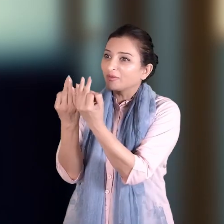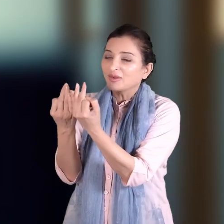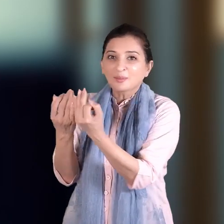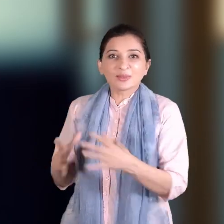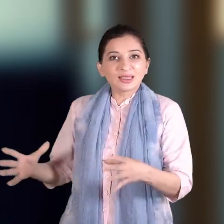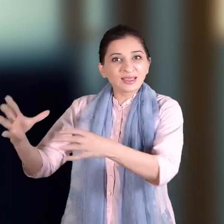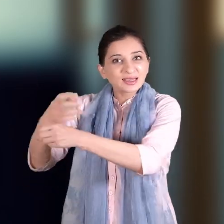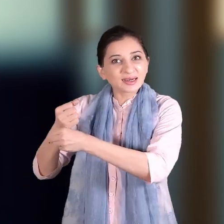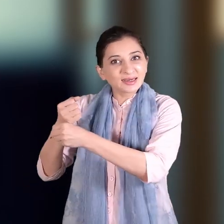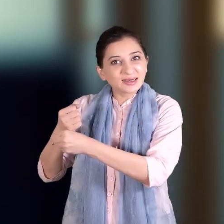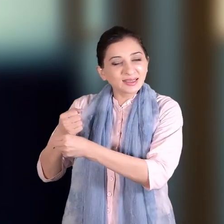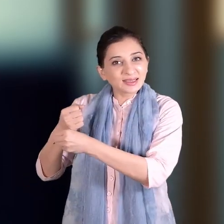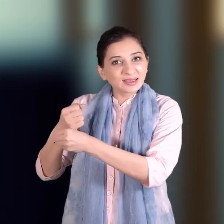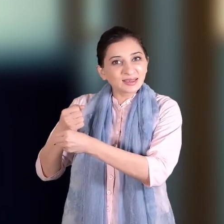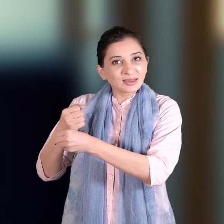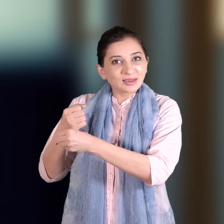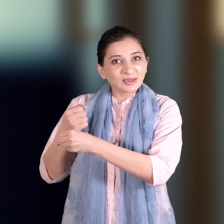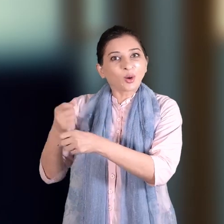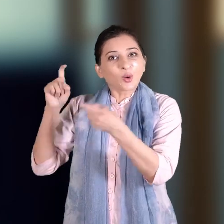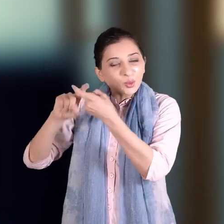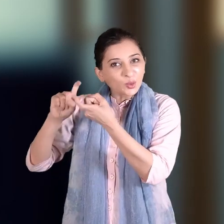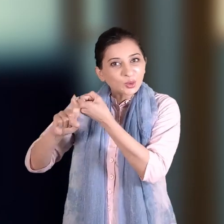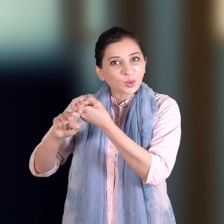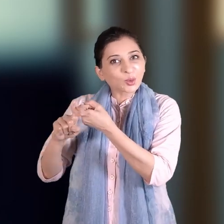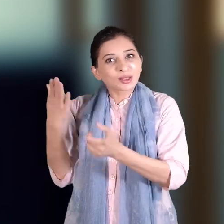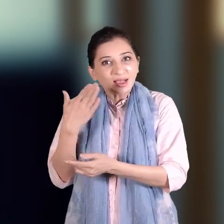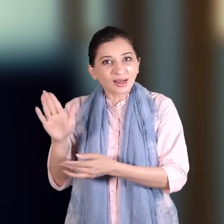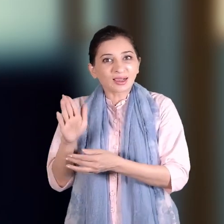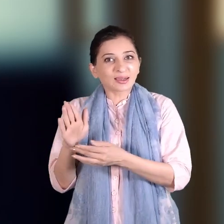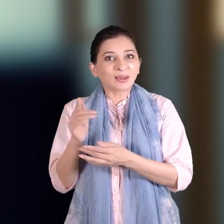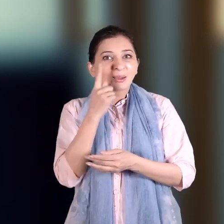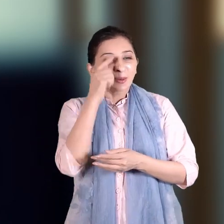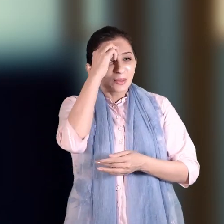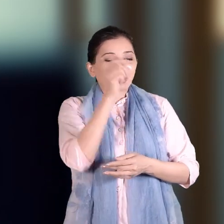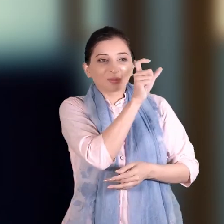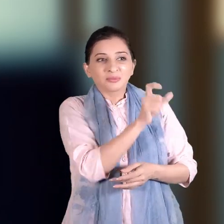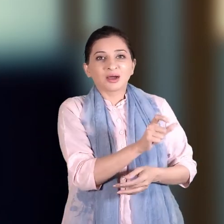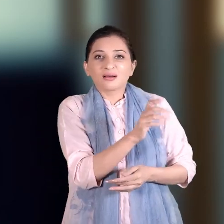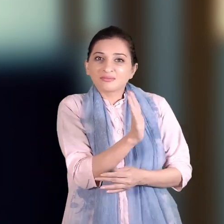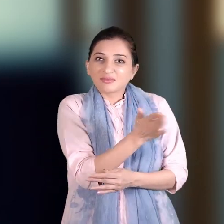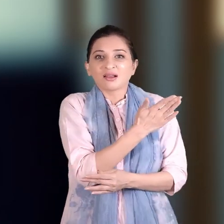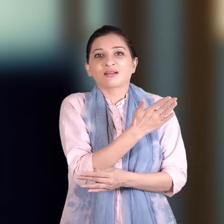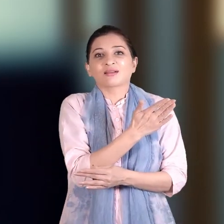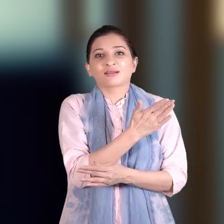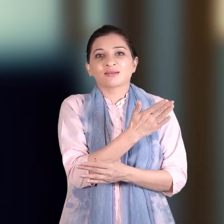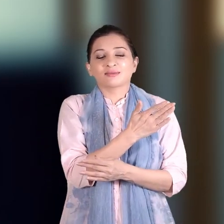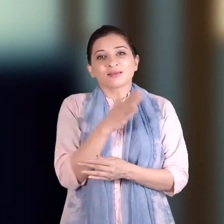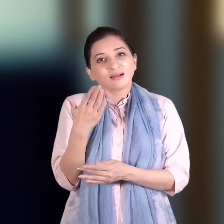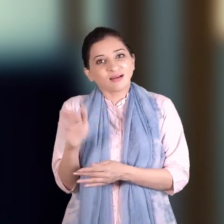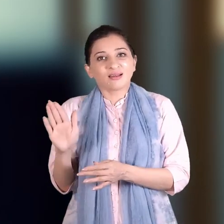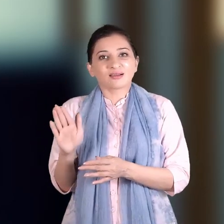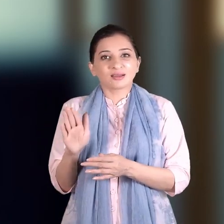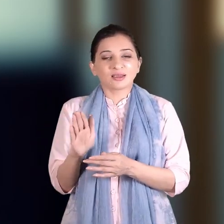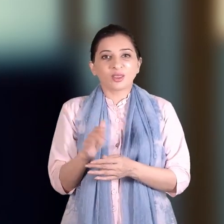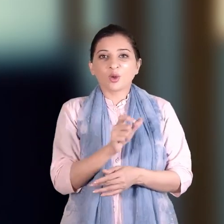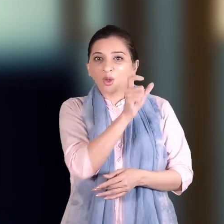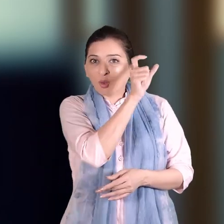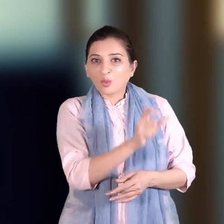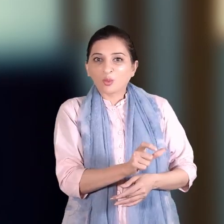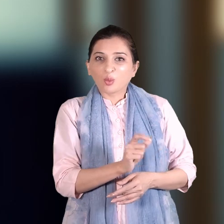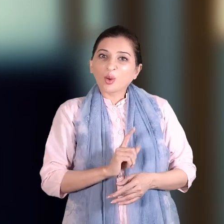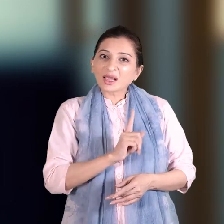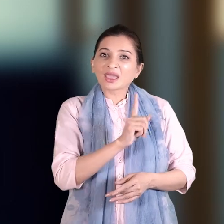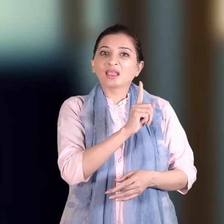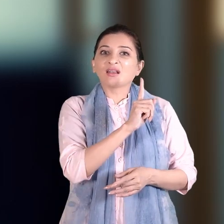they're experiencing all of this, they're also seeing other people around them going on with their lives very